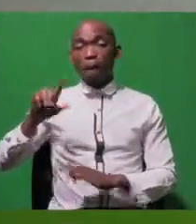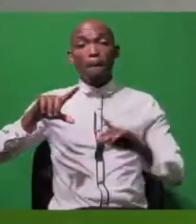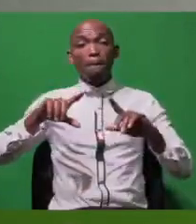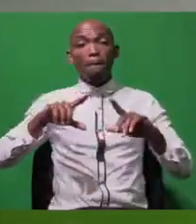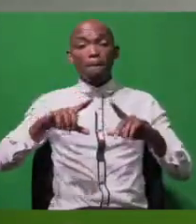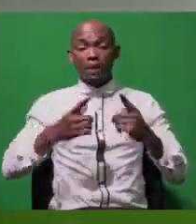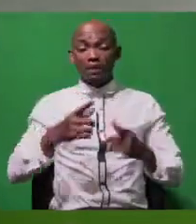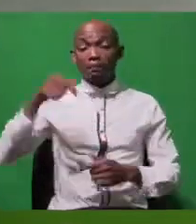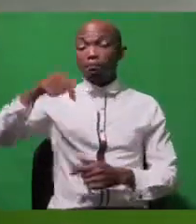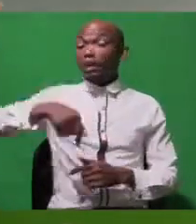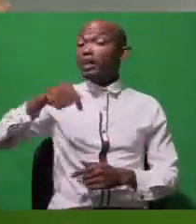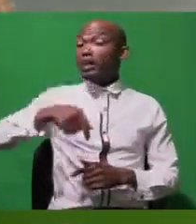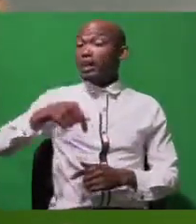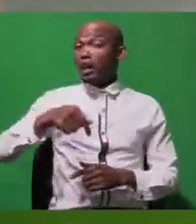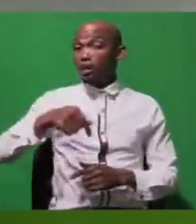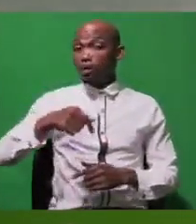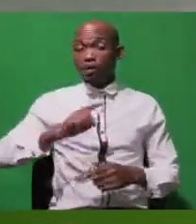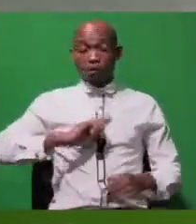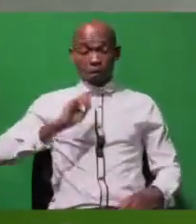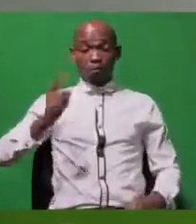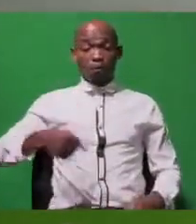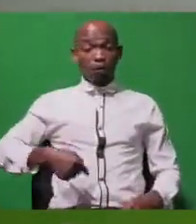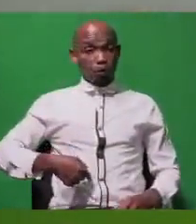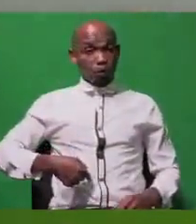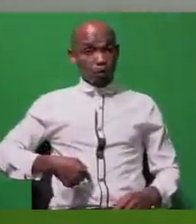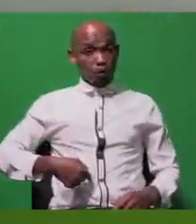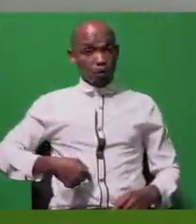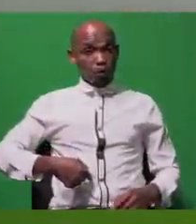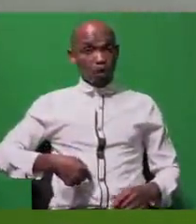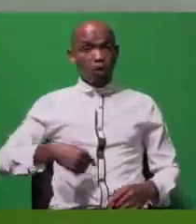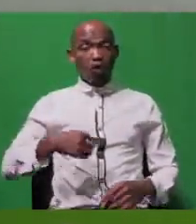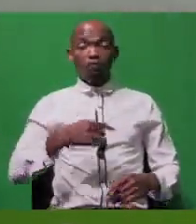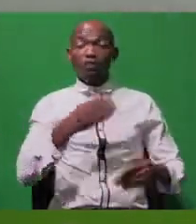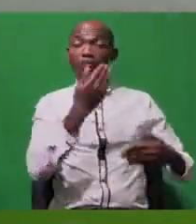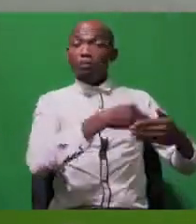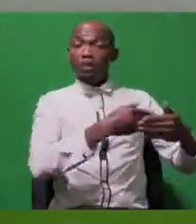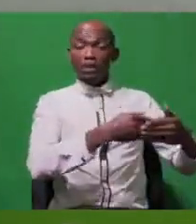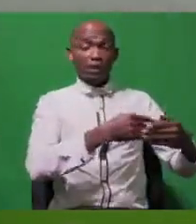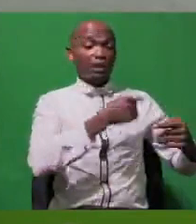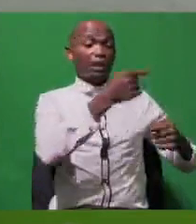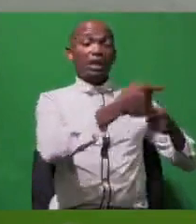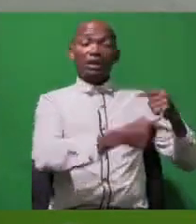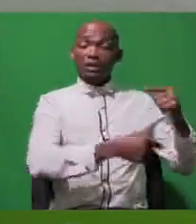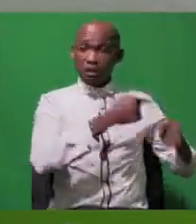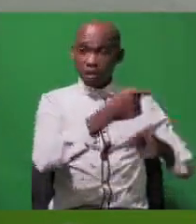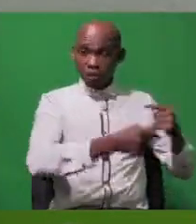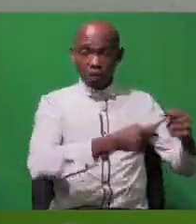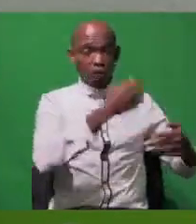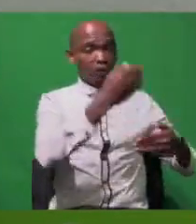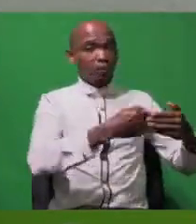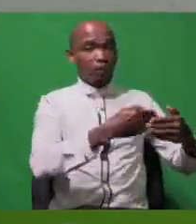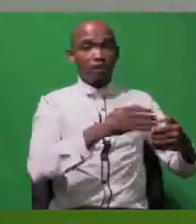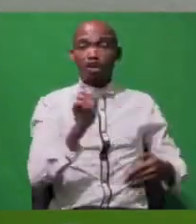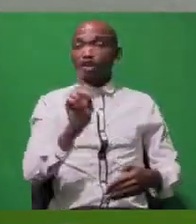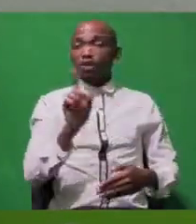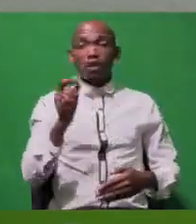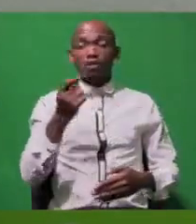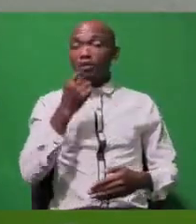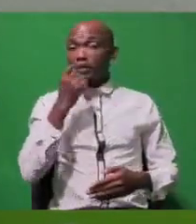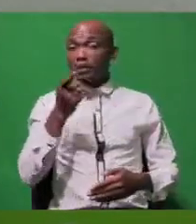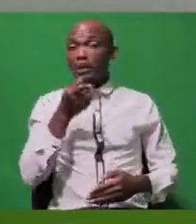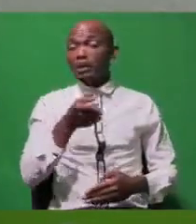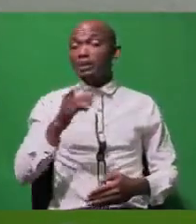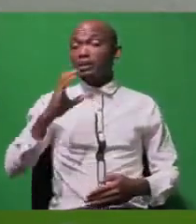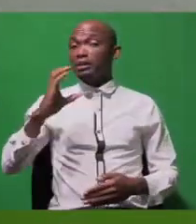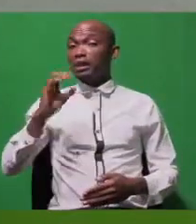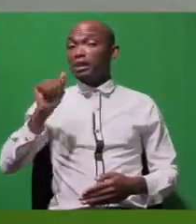now, the owner of the business continue with the business. You may not say that a capital, just